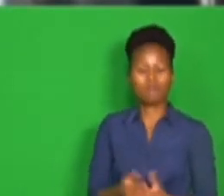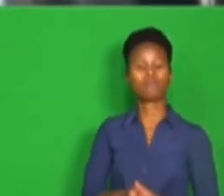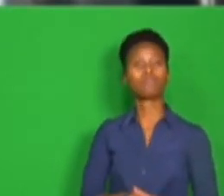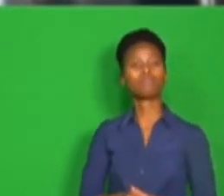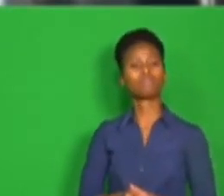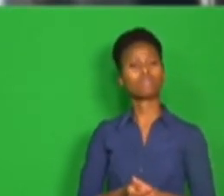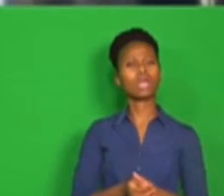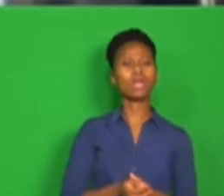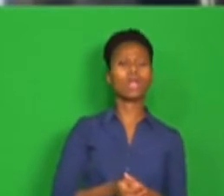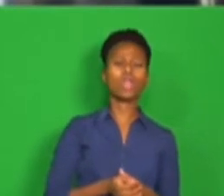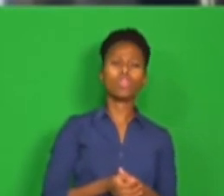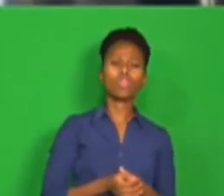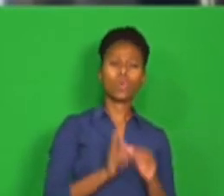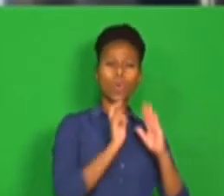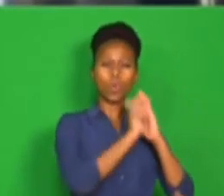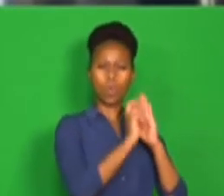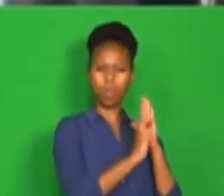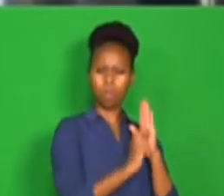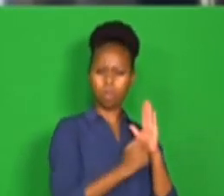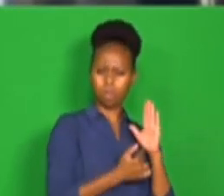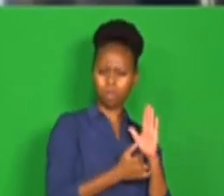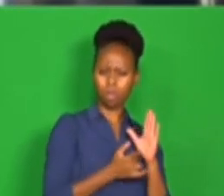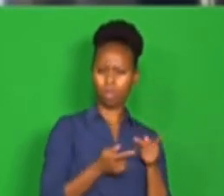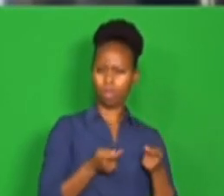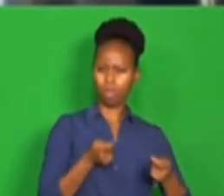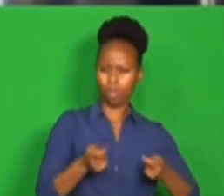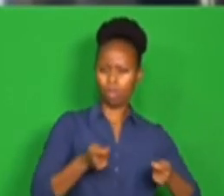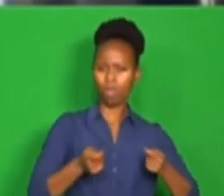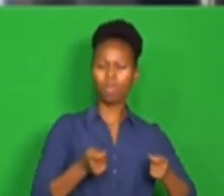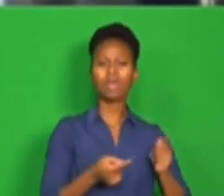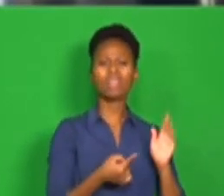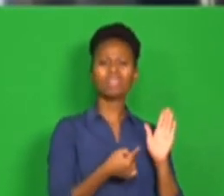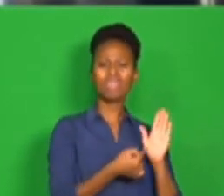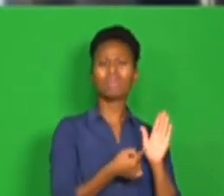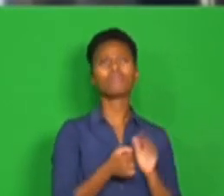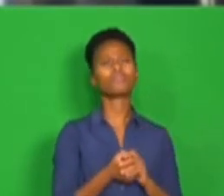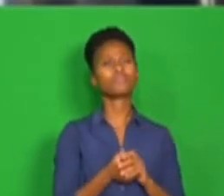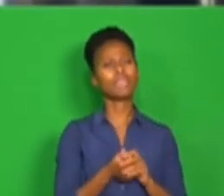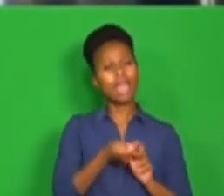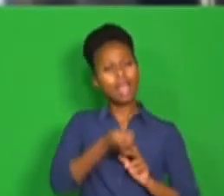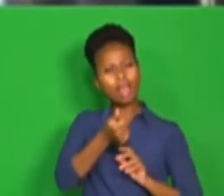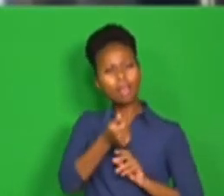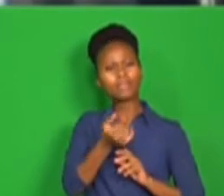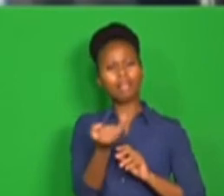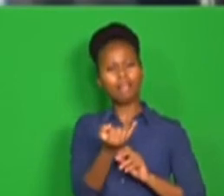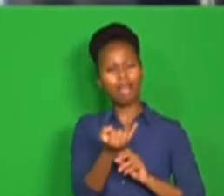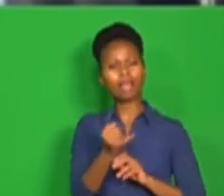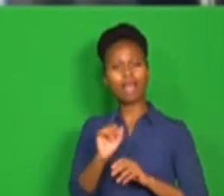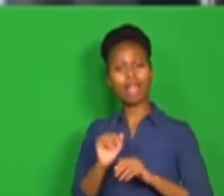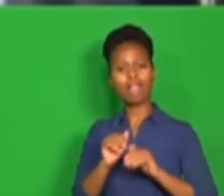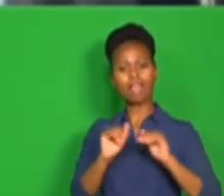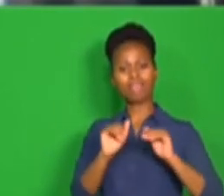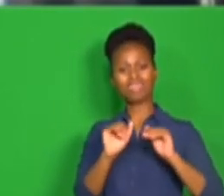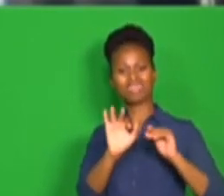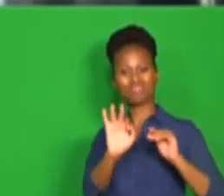been reimposed as a modified level 3 lockdown are